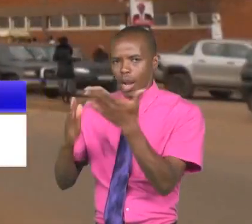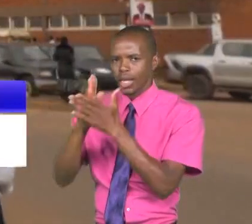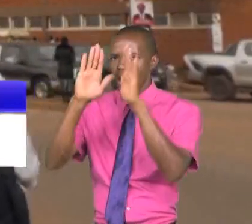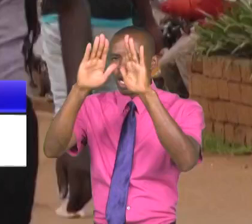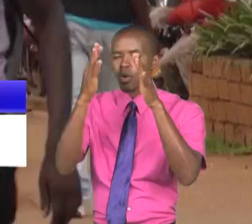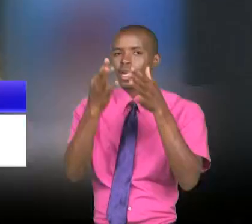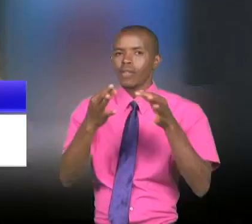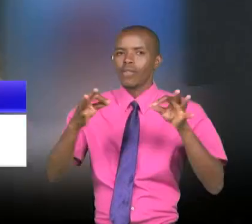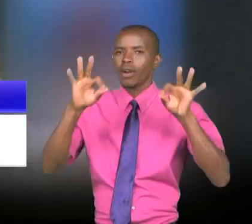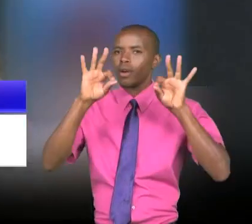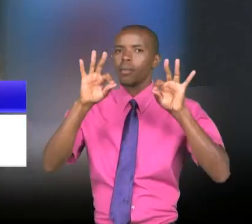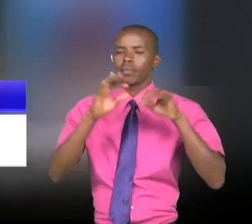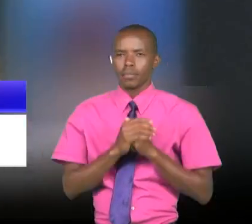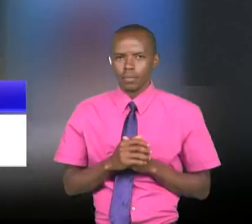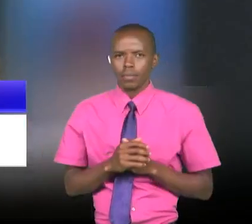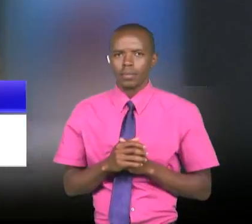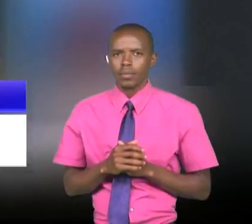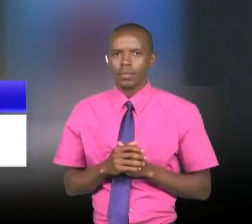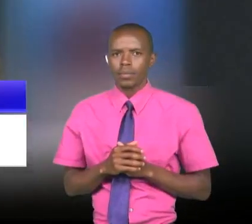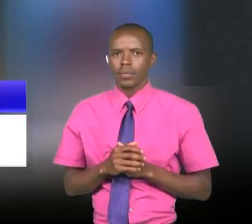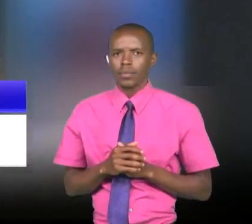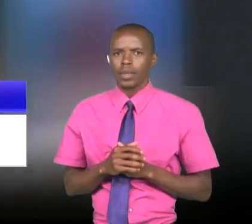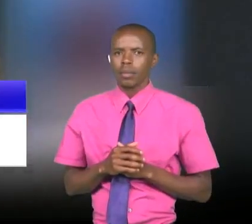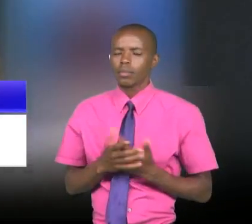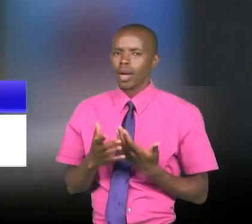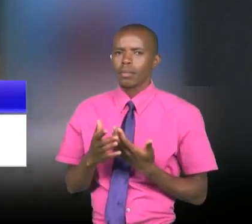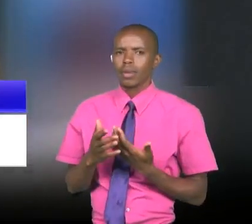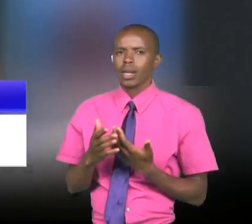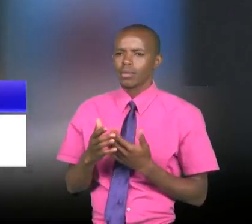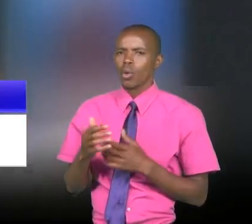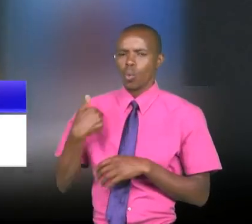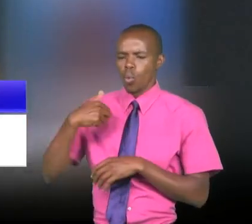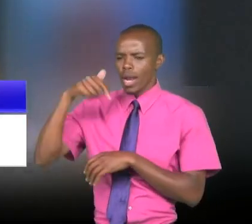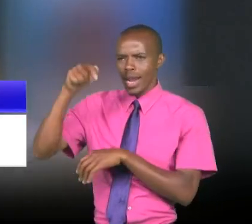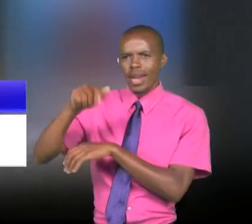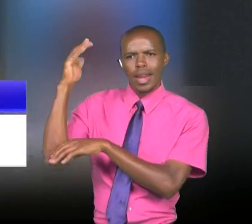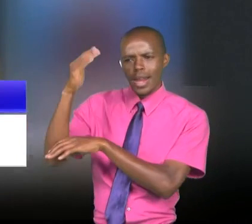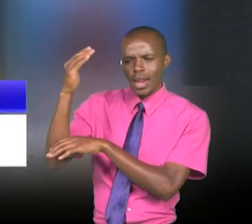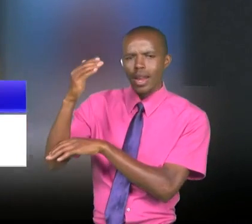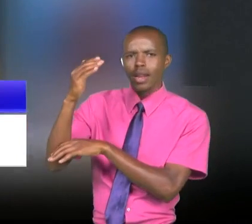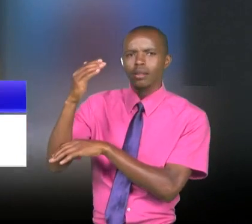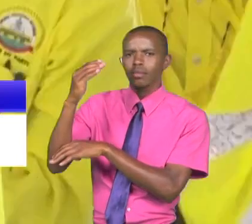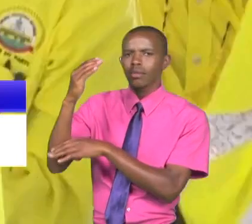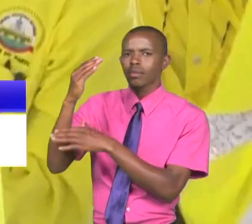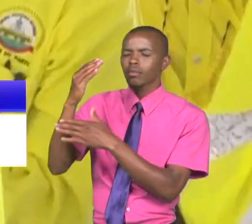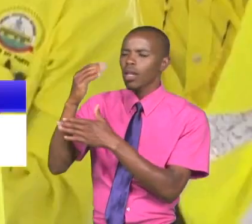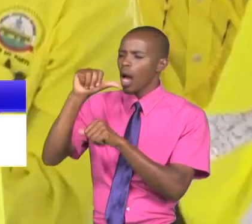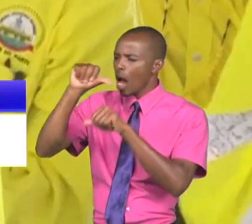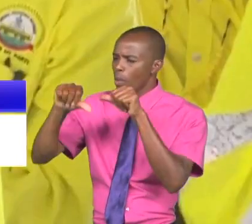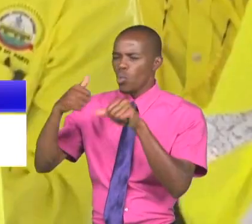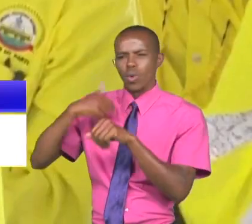fundamental freedoms. We therefore don't need lectures from anybody about anything, because there's nothing we don't